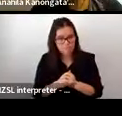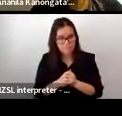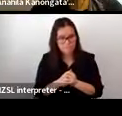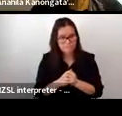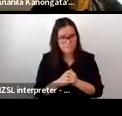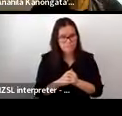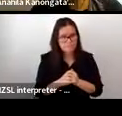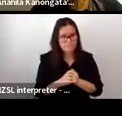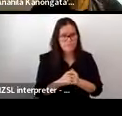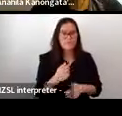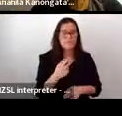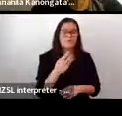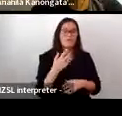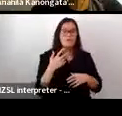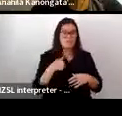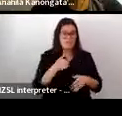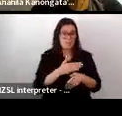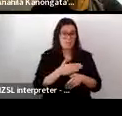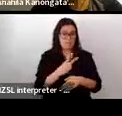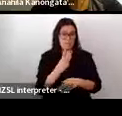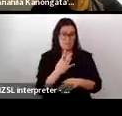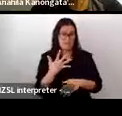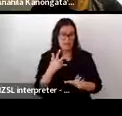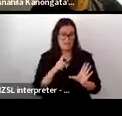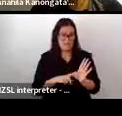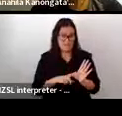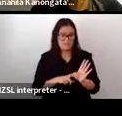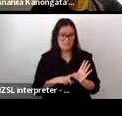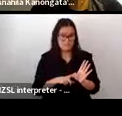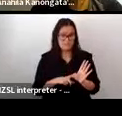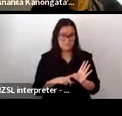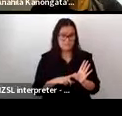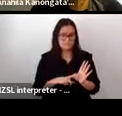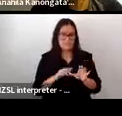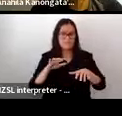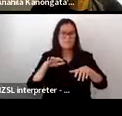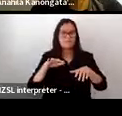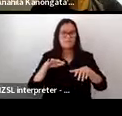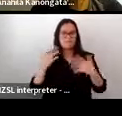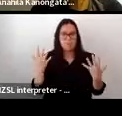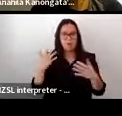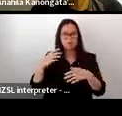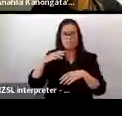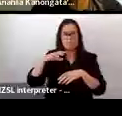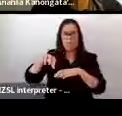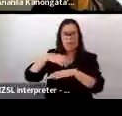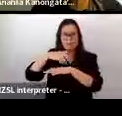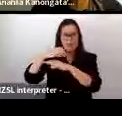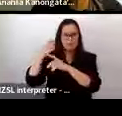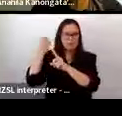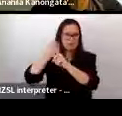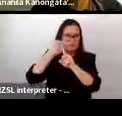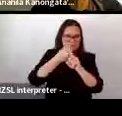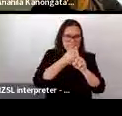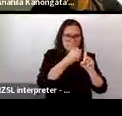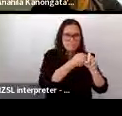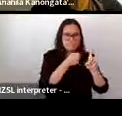was involved in championing seniors' rights for positive ageing and policy developments around defeating ageism in